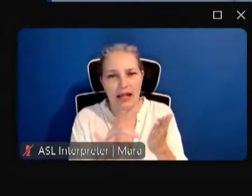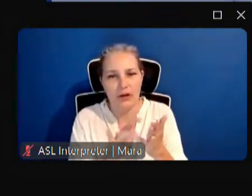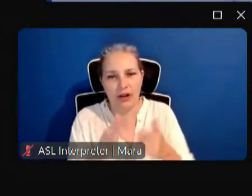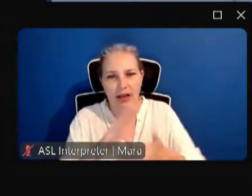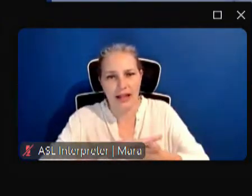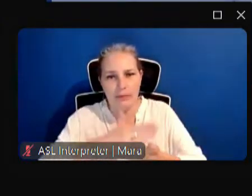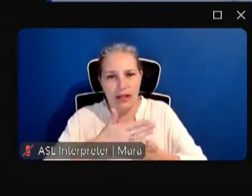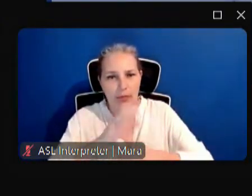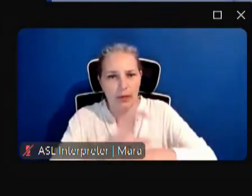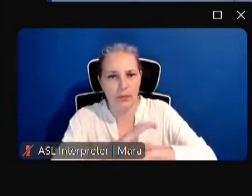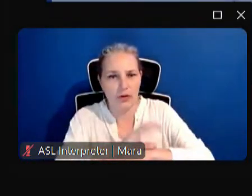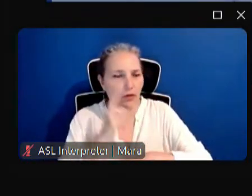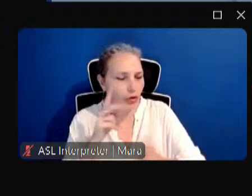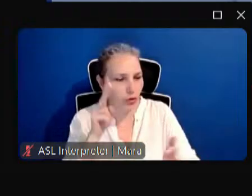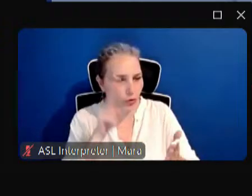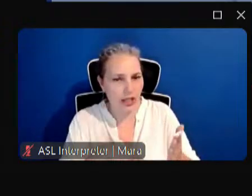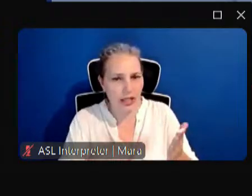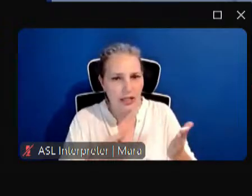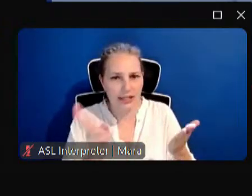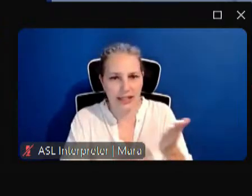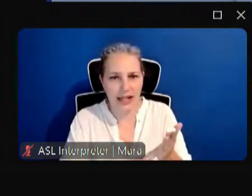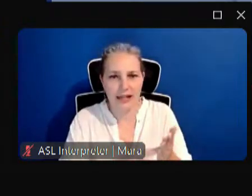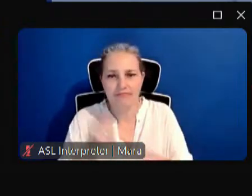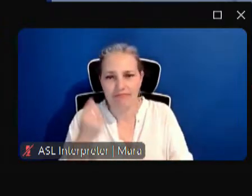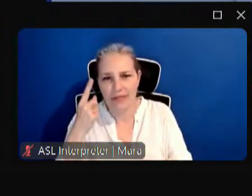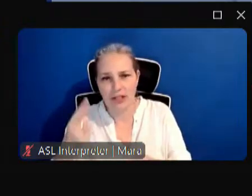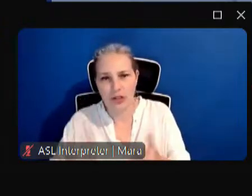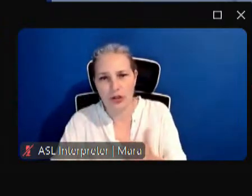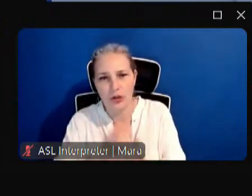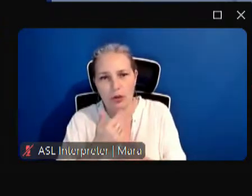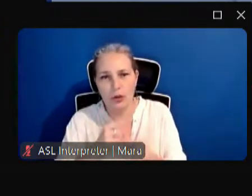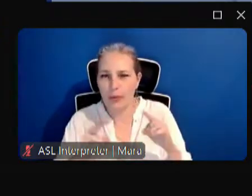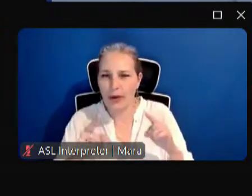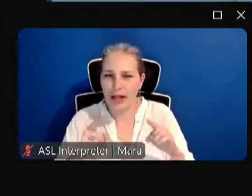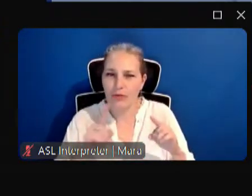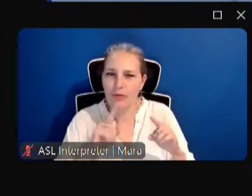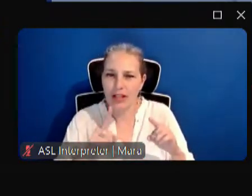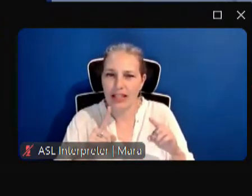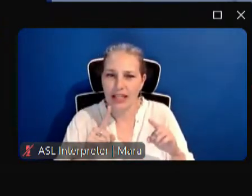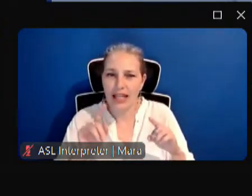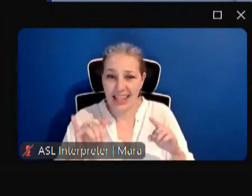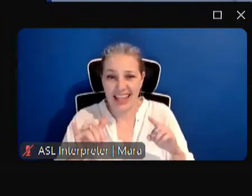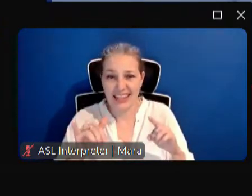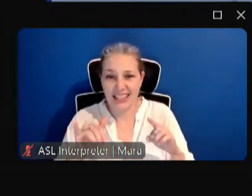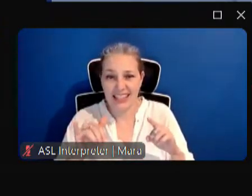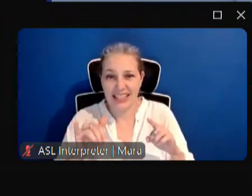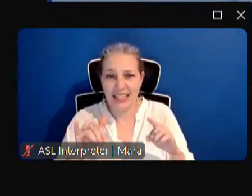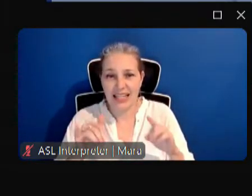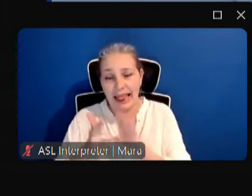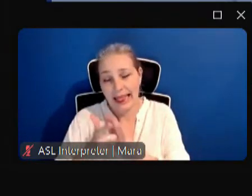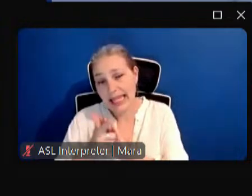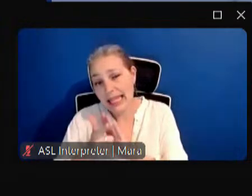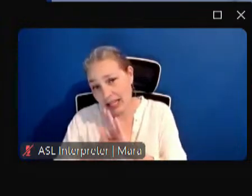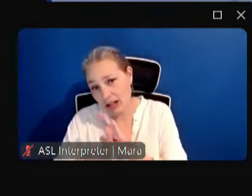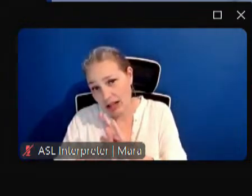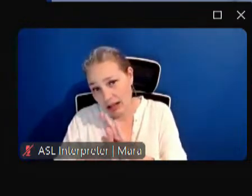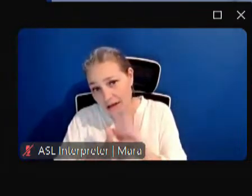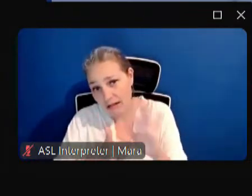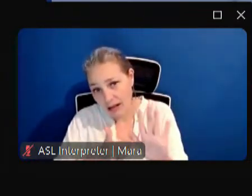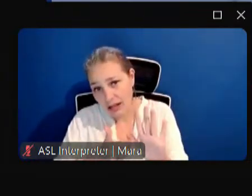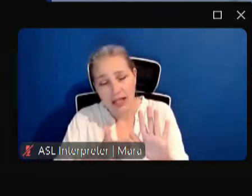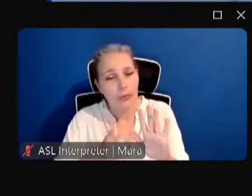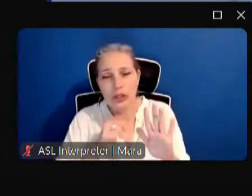contract. While it is new and unconventional, it's important to understand that this is actually legal. However, you should never feel rushed to click and